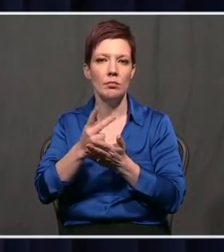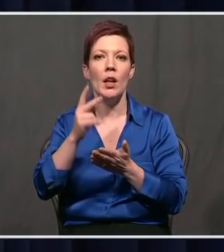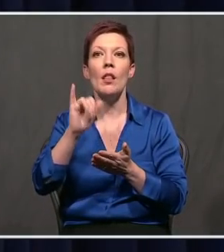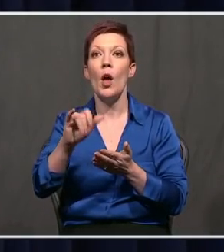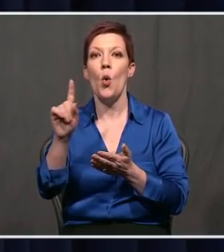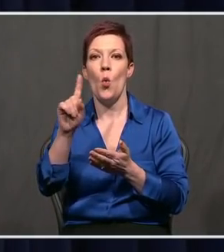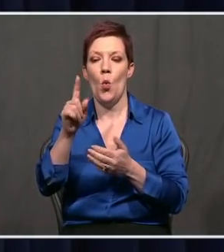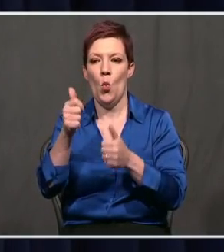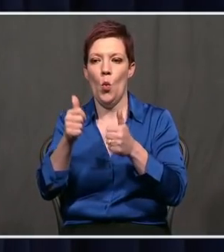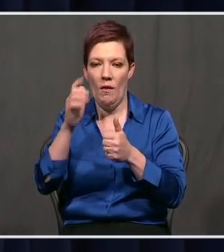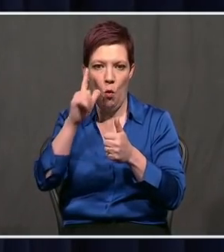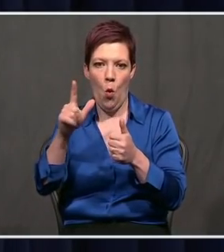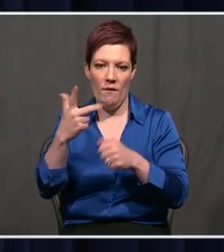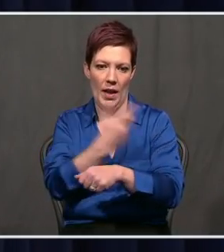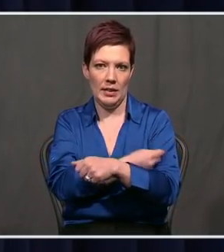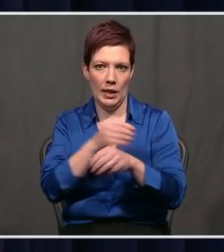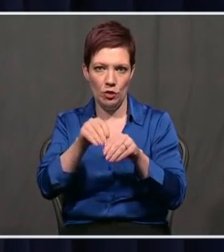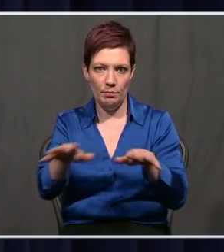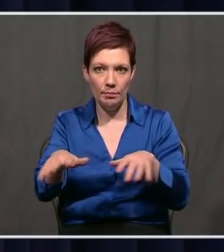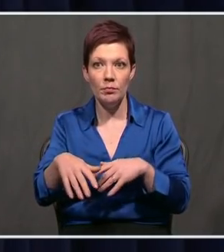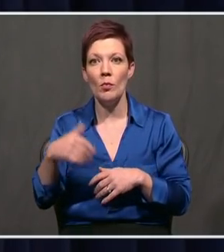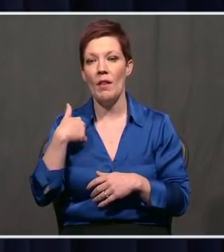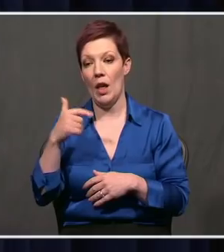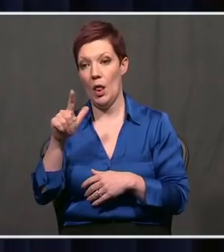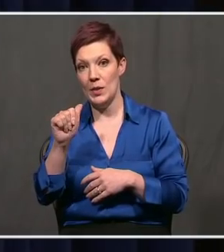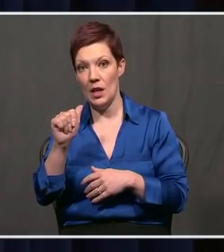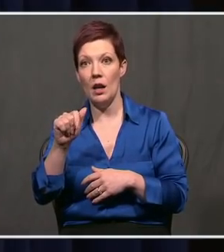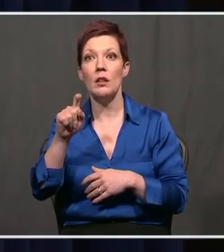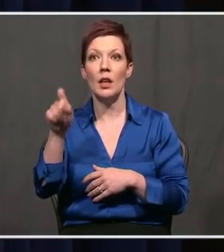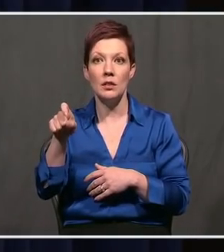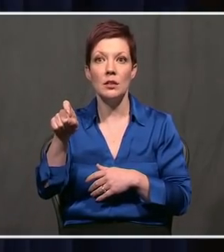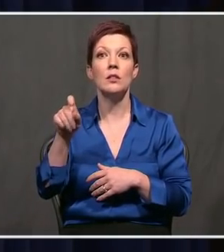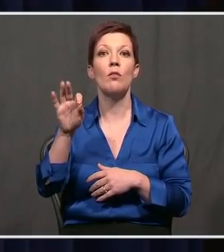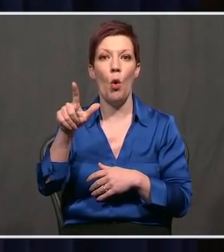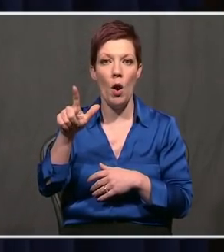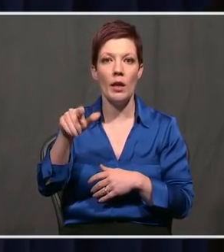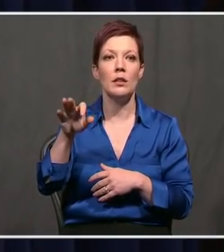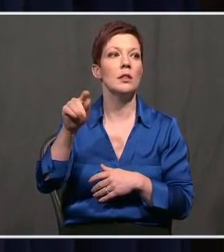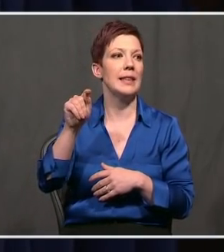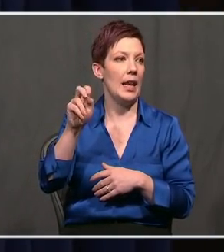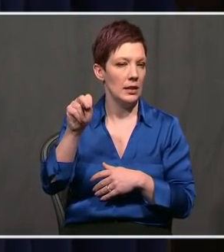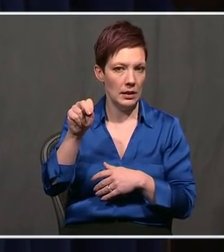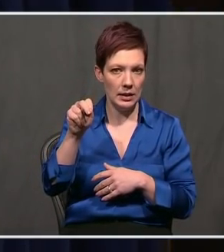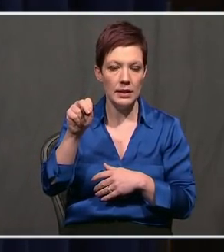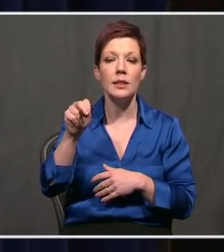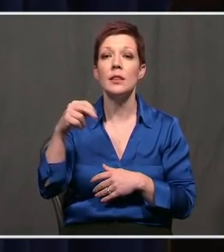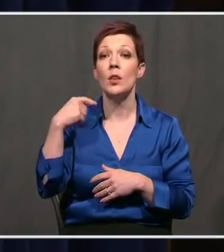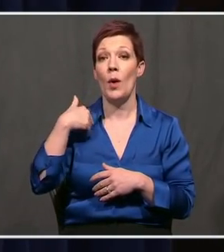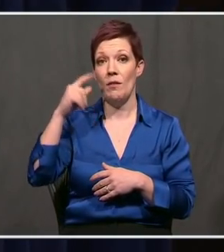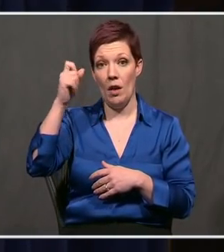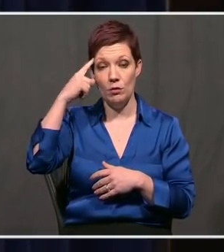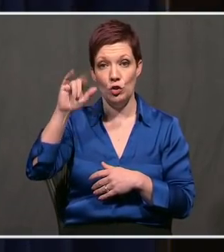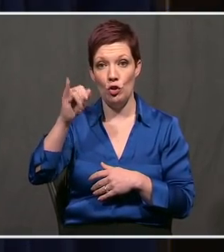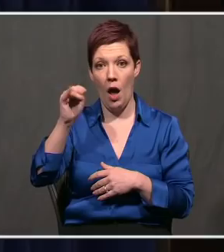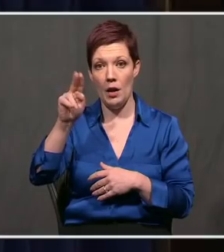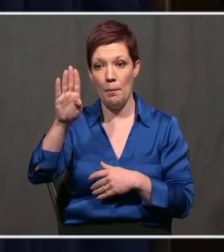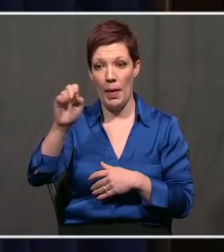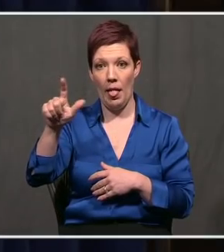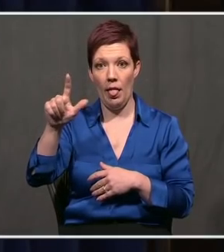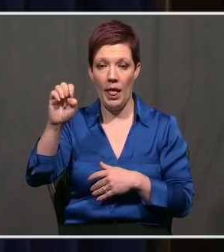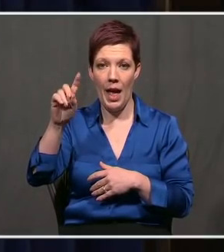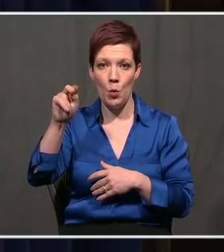Texas, Florida, and Tennessee. And we're fortunate to have the governors from those states with us this afternoon. Governor John Bel Edwards from